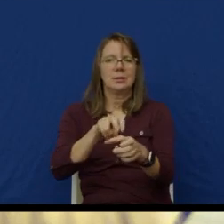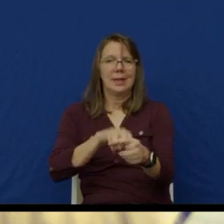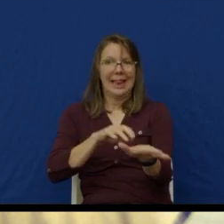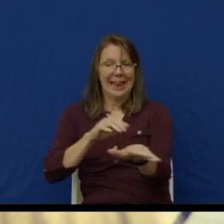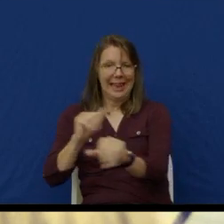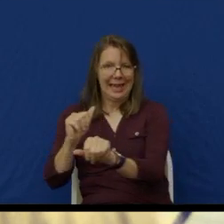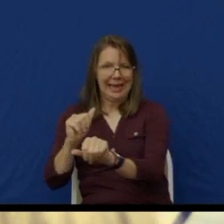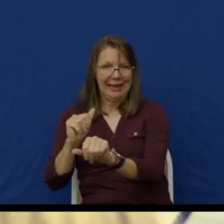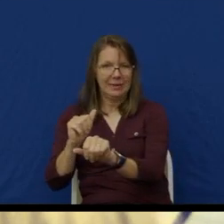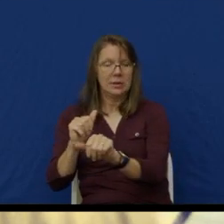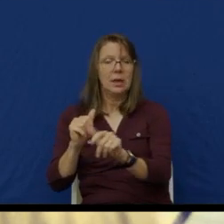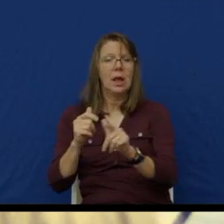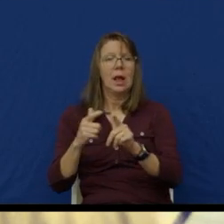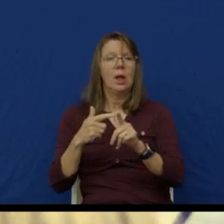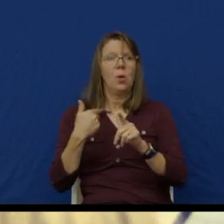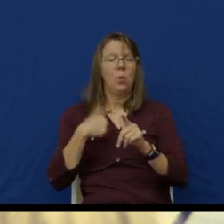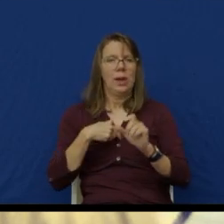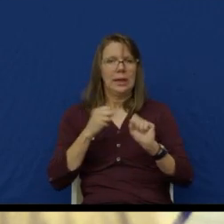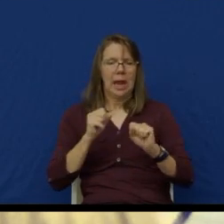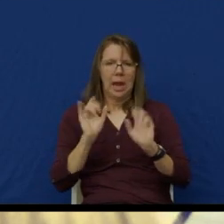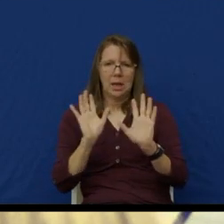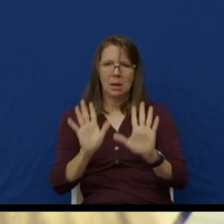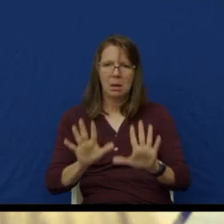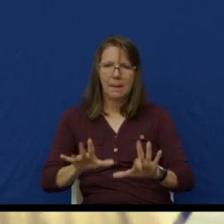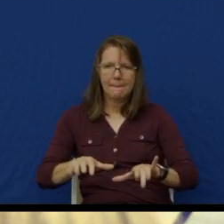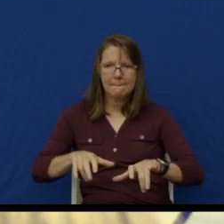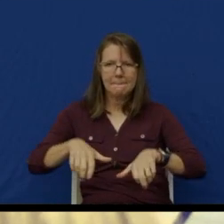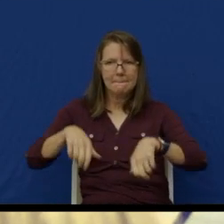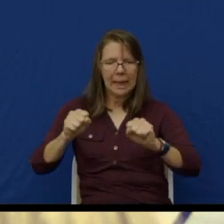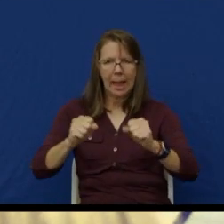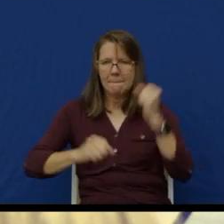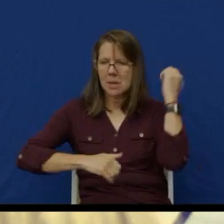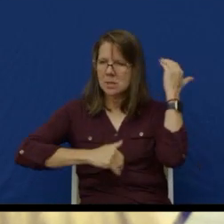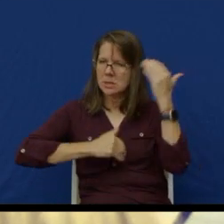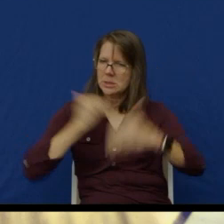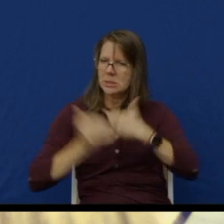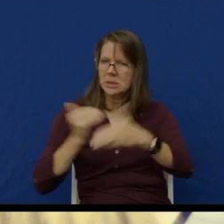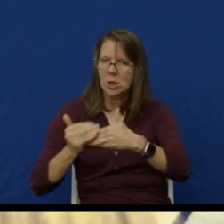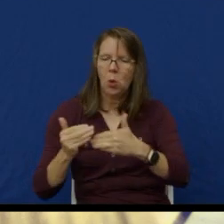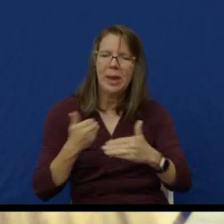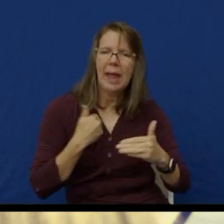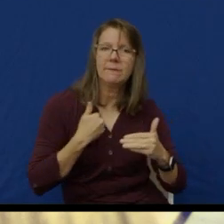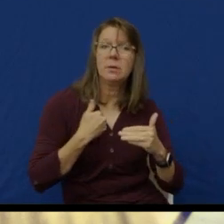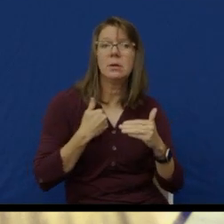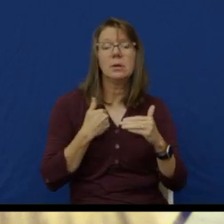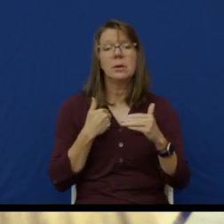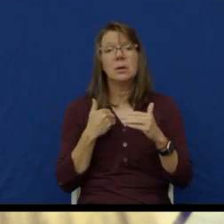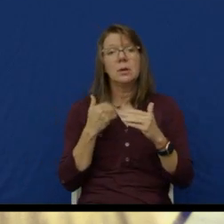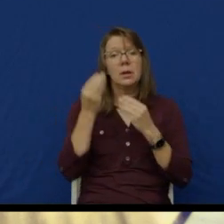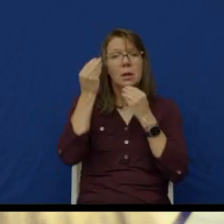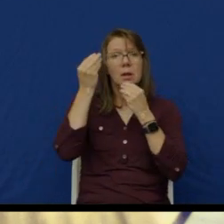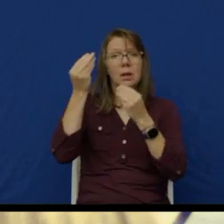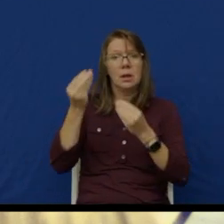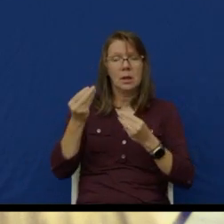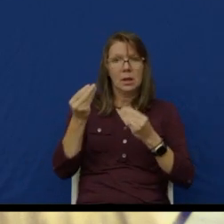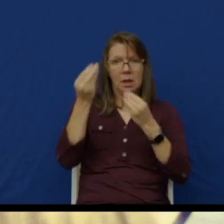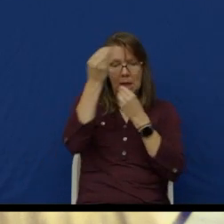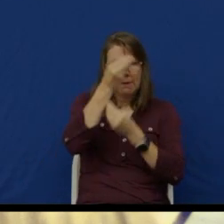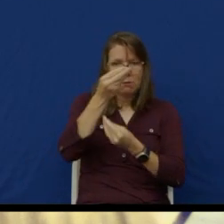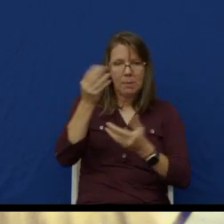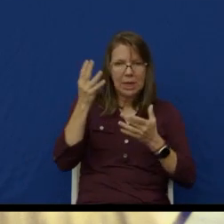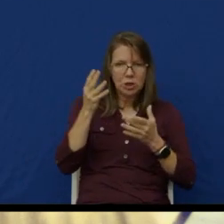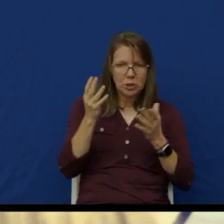about yesterday, we have some very strategic pieces of information that do come together as